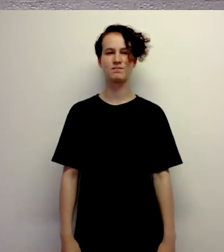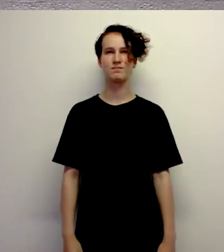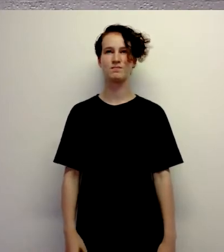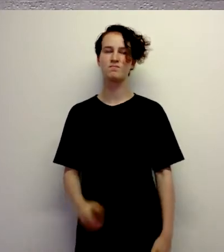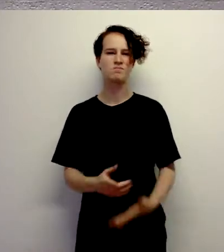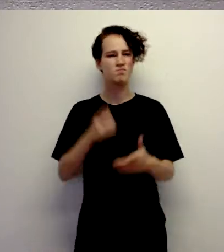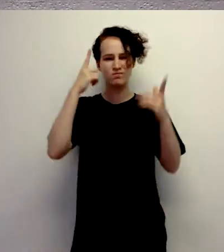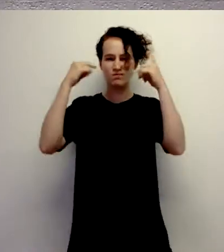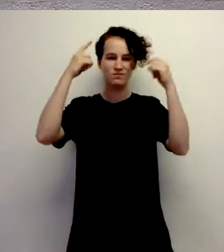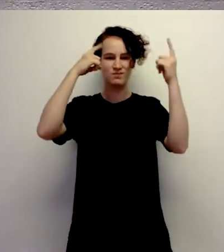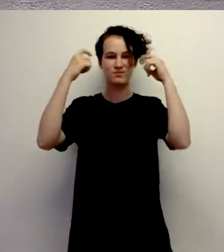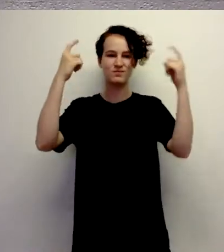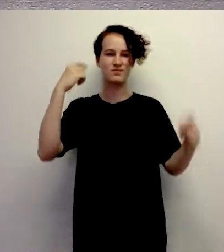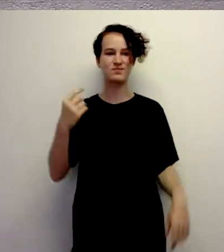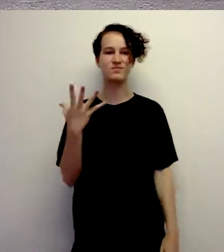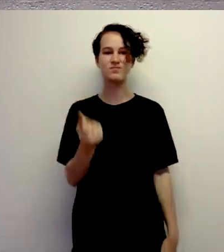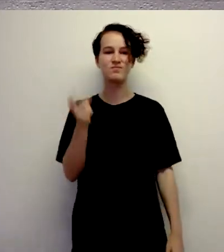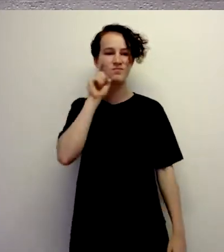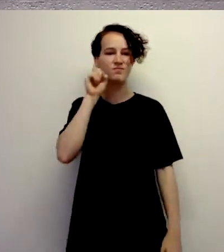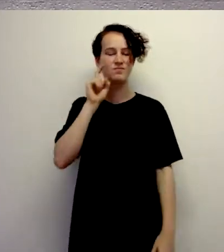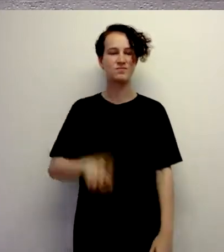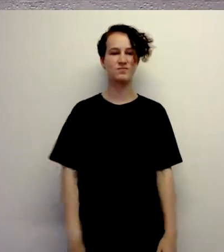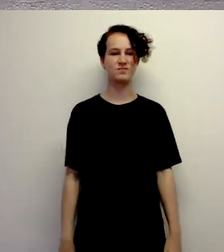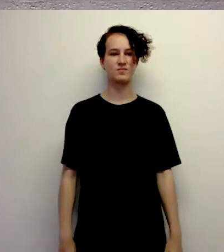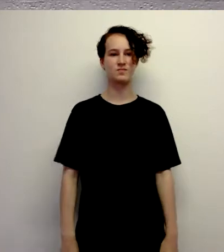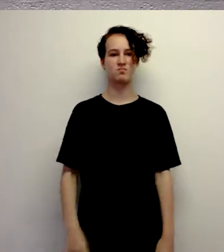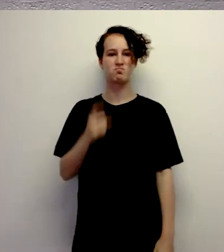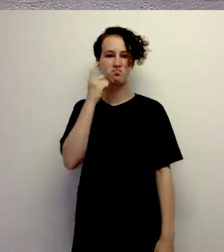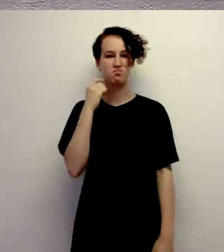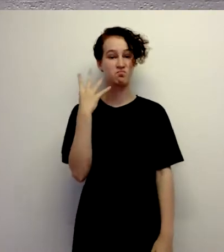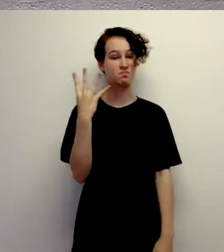Be creative, there's no stopping you now. Try four.